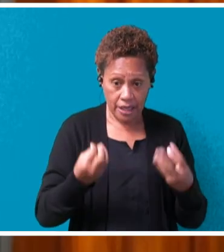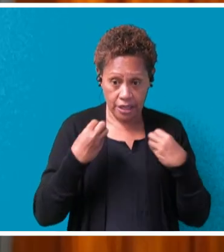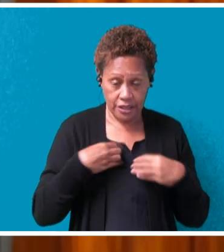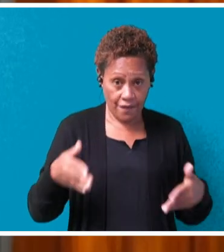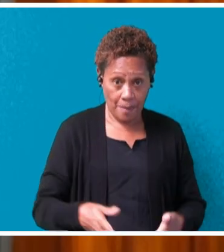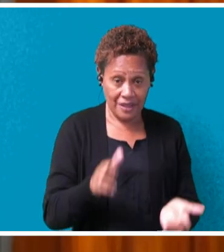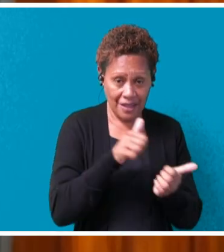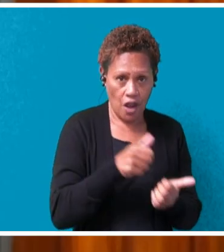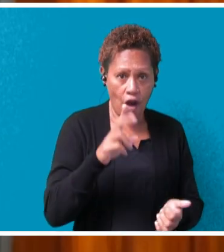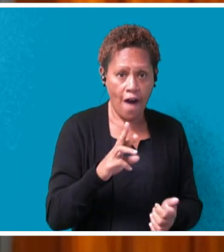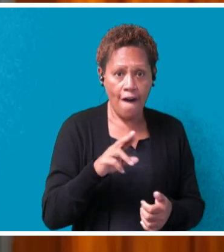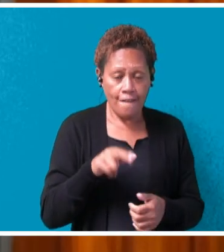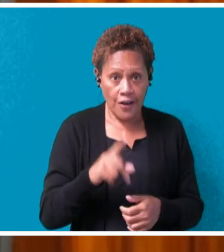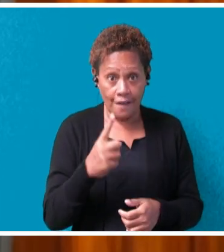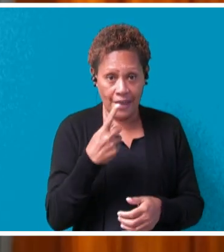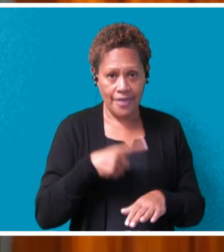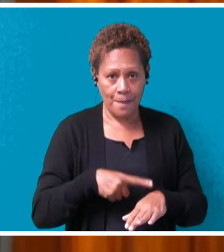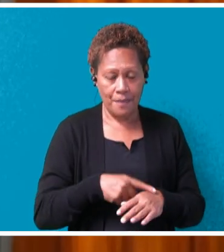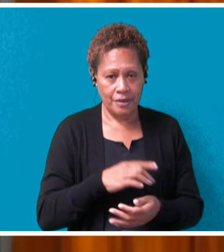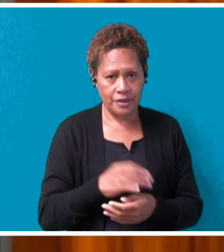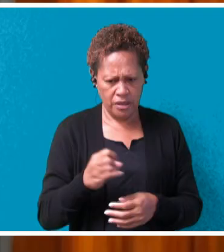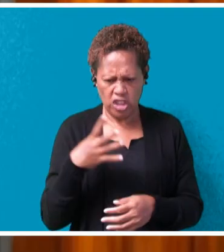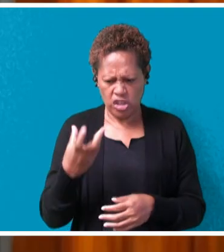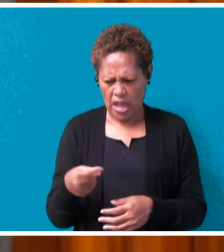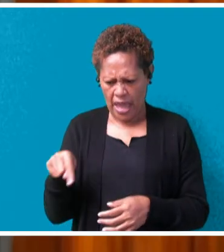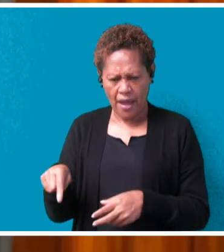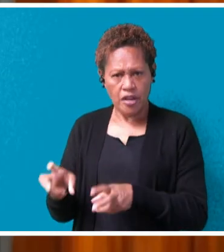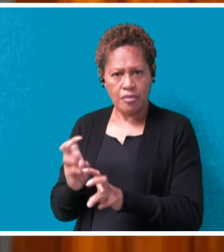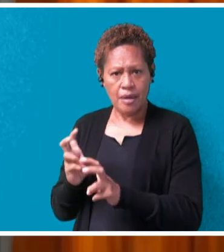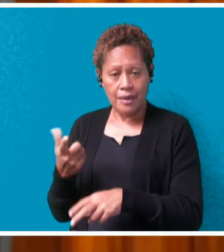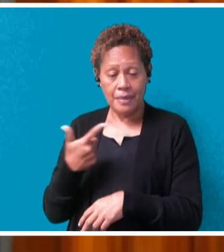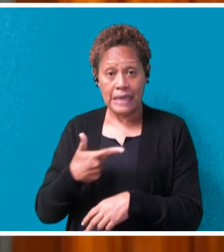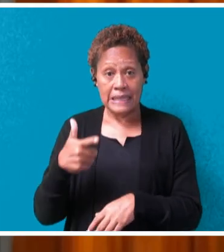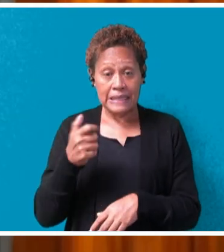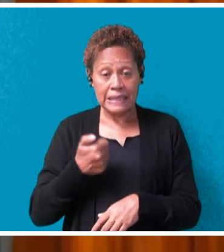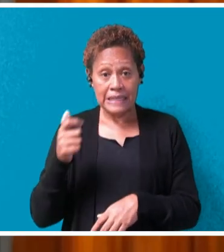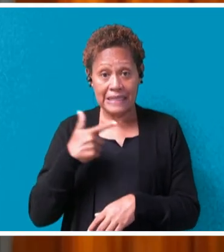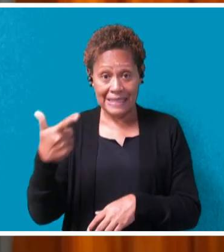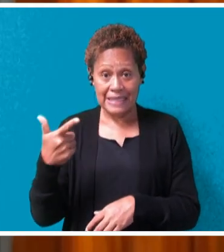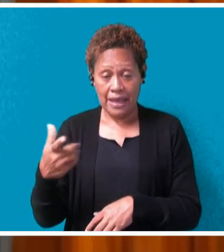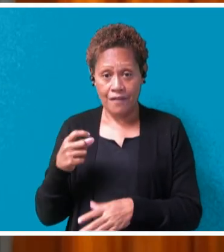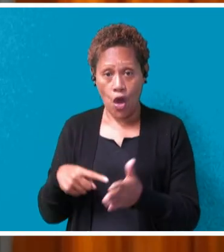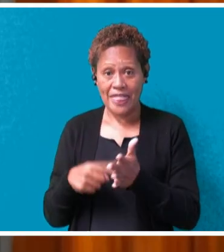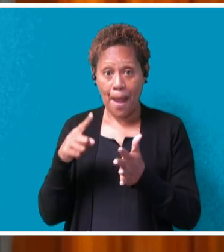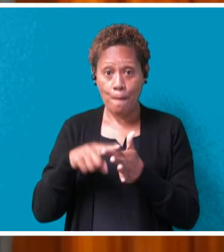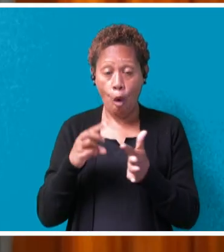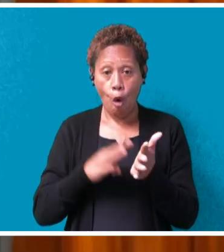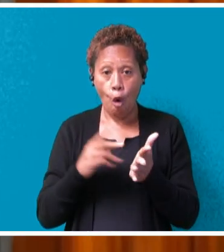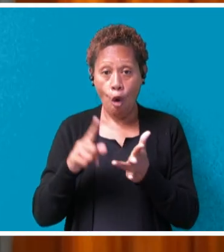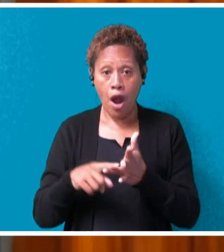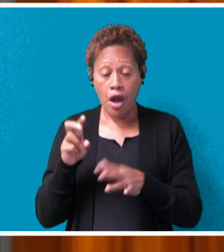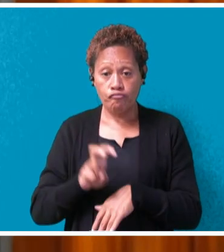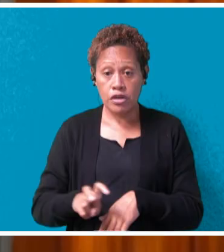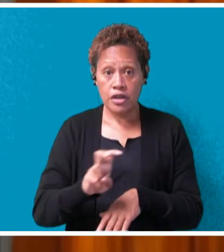certificates for the first time. One such case is 67-year-old Mr. Isiti Temo, who traveled all the way